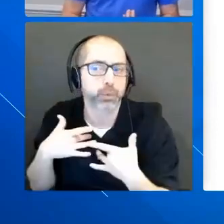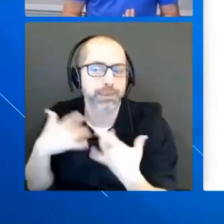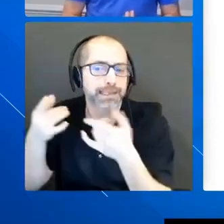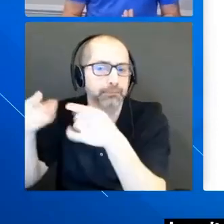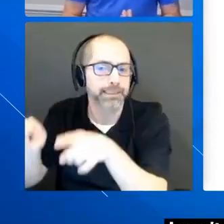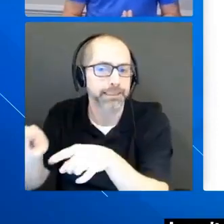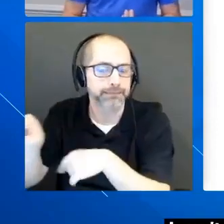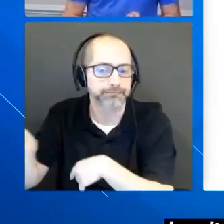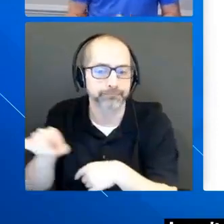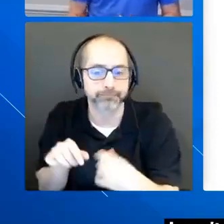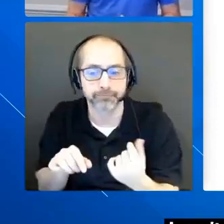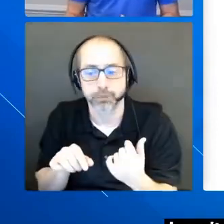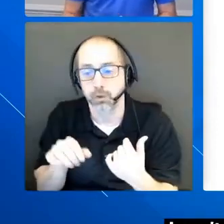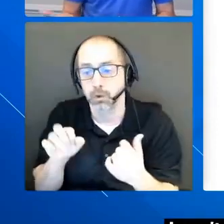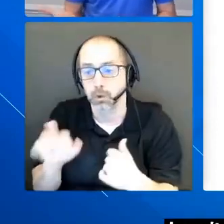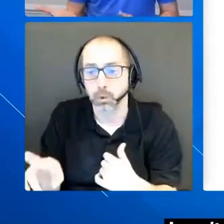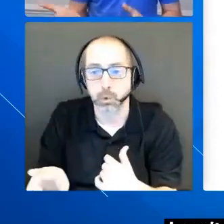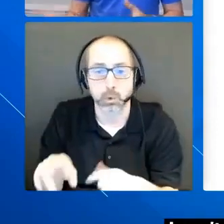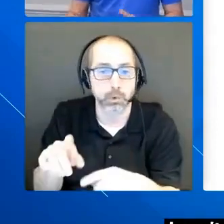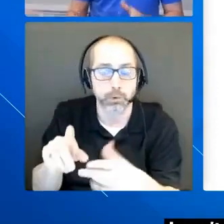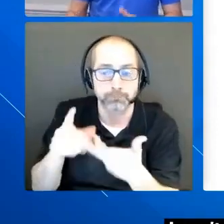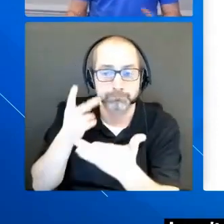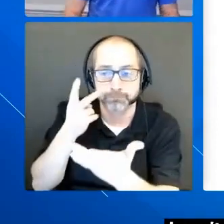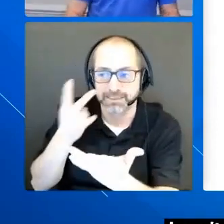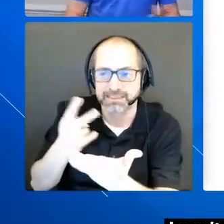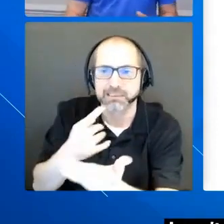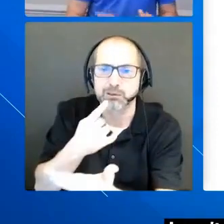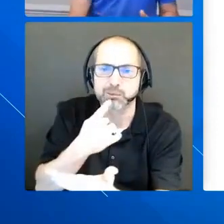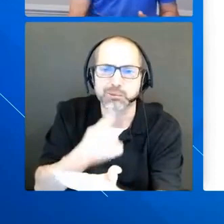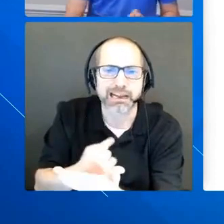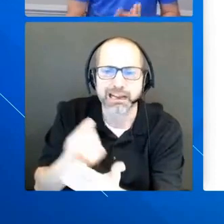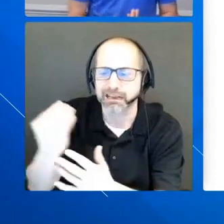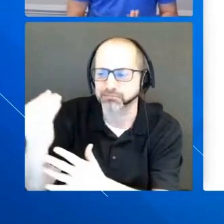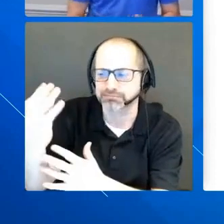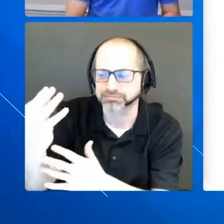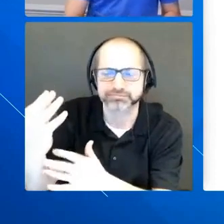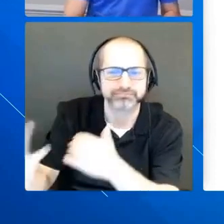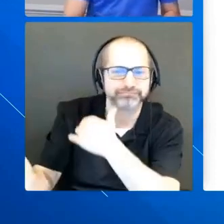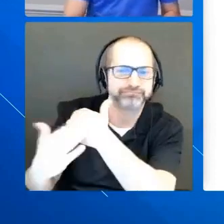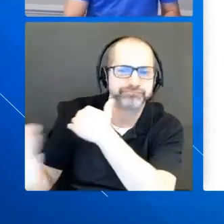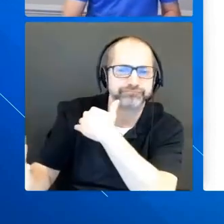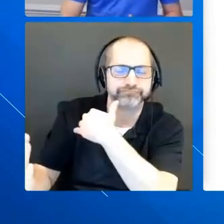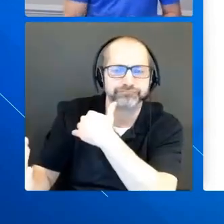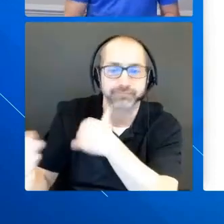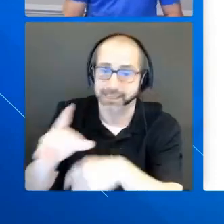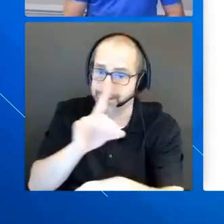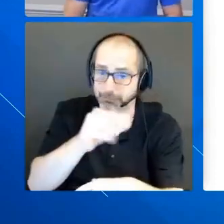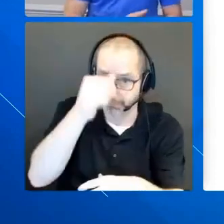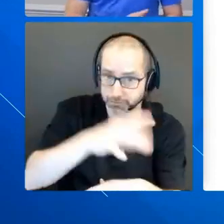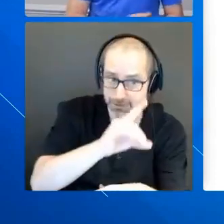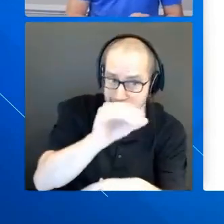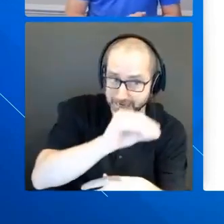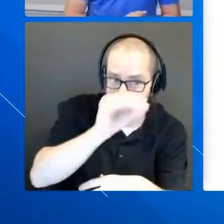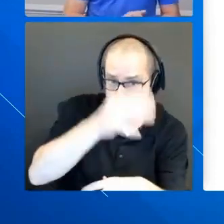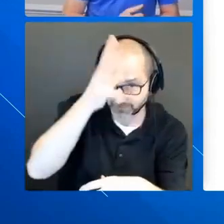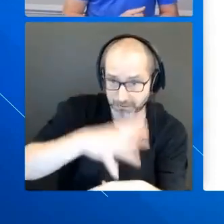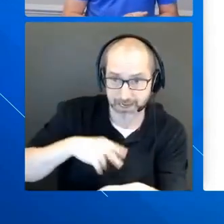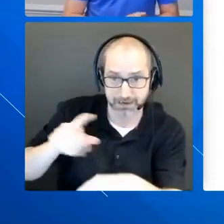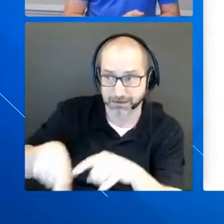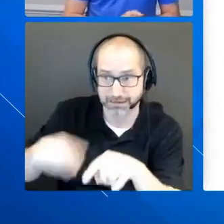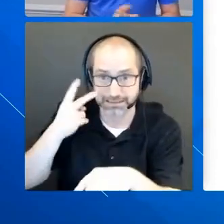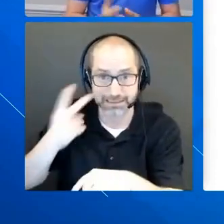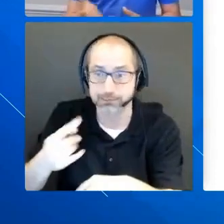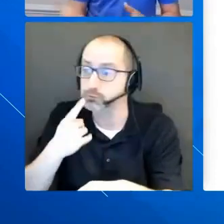I can't differentiate between red errors from any other text. Remember, 8% of men. So you have to use words to